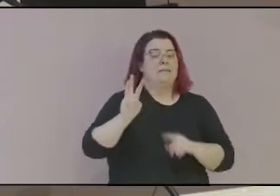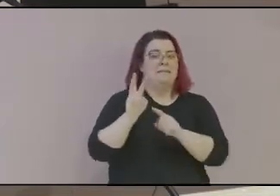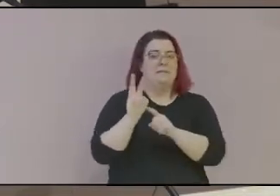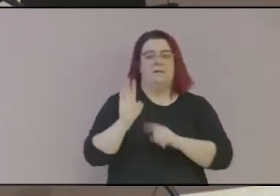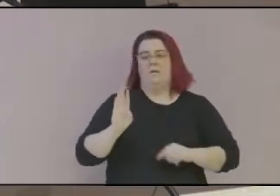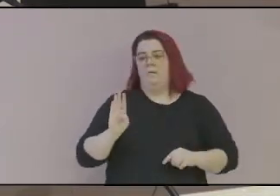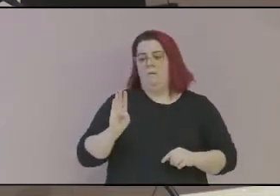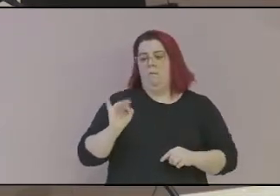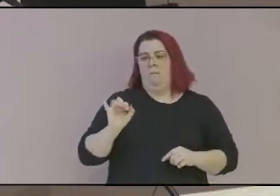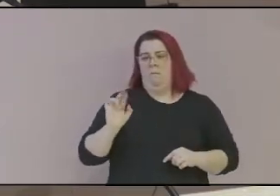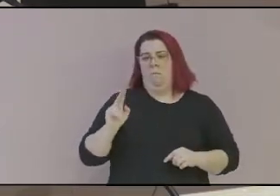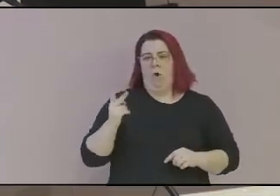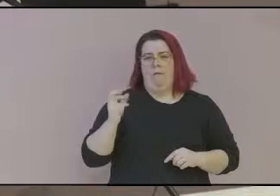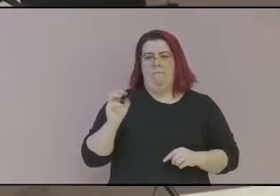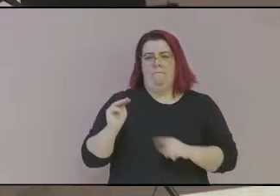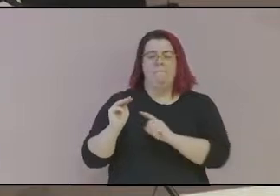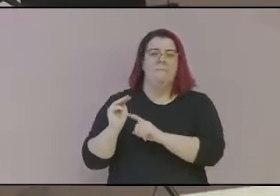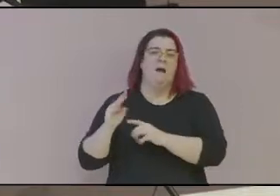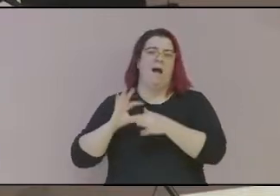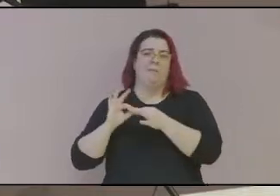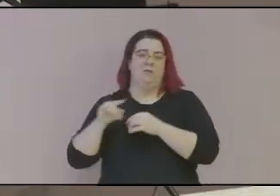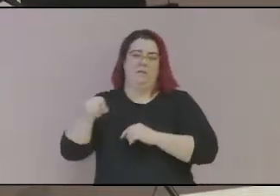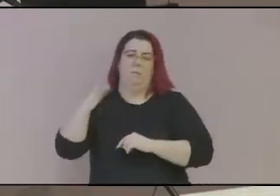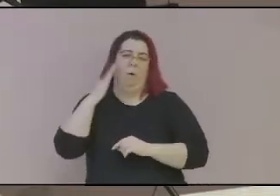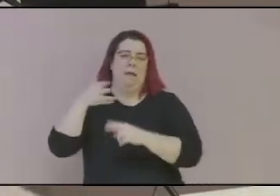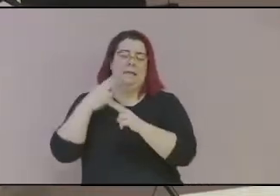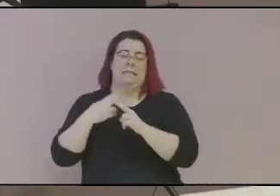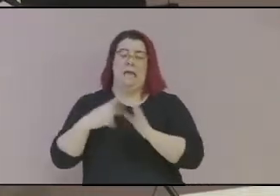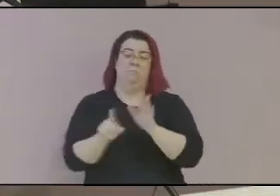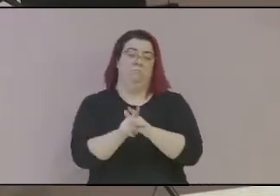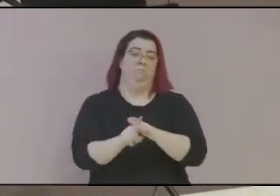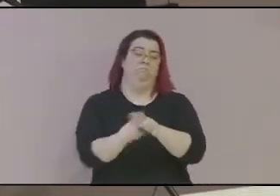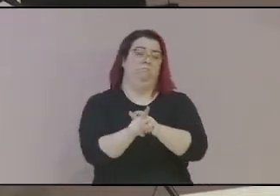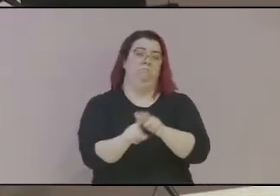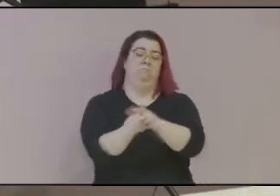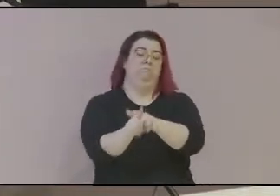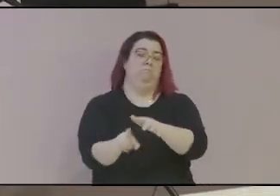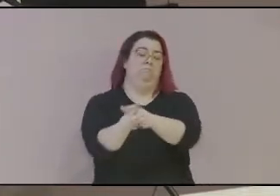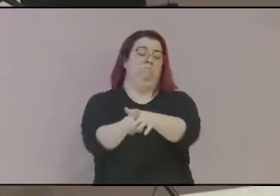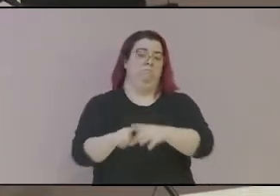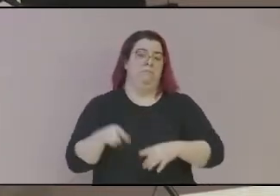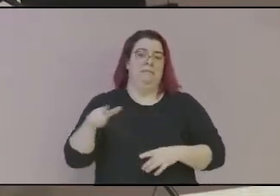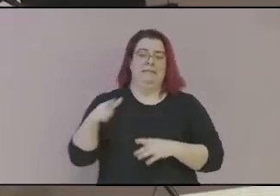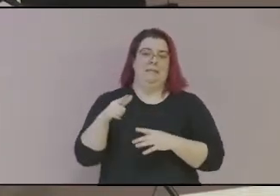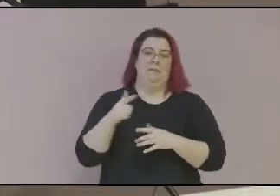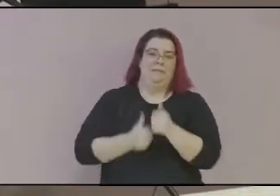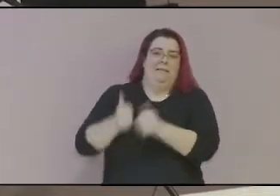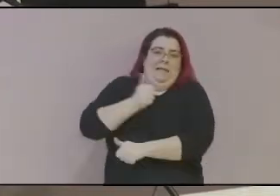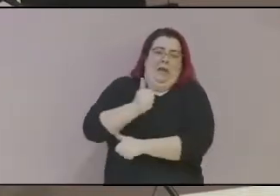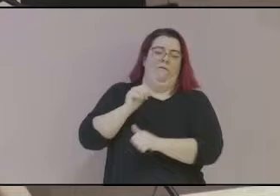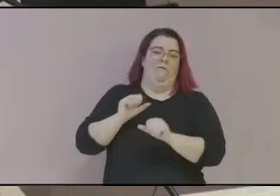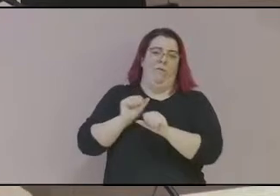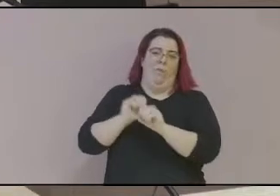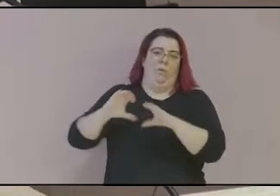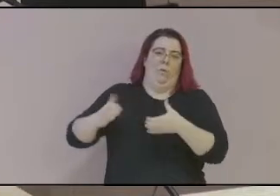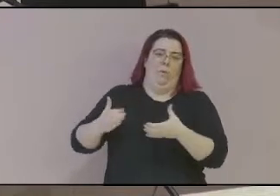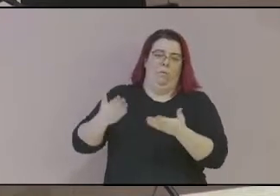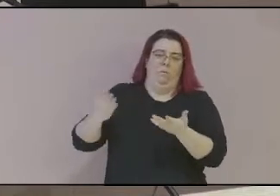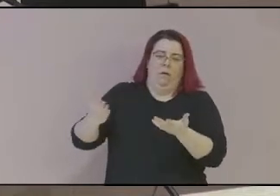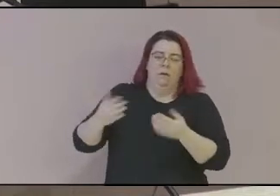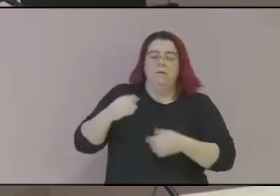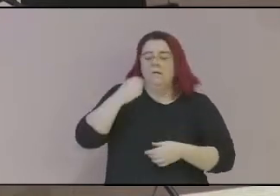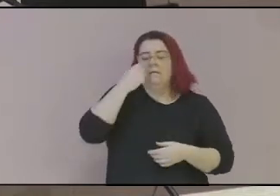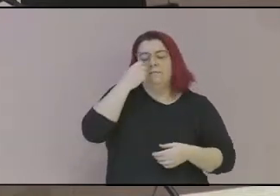leaders because their names are all over everything, and as the leaders of the work group and of publications. He